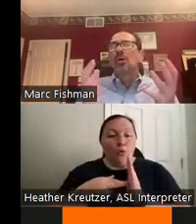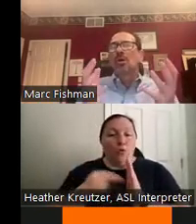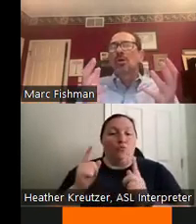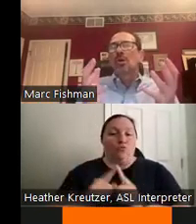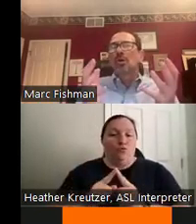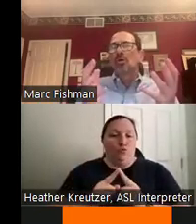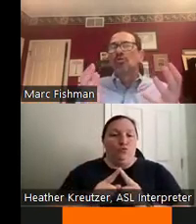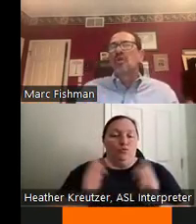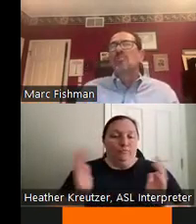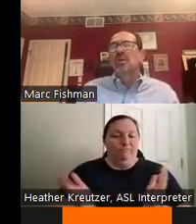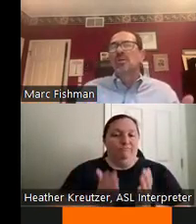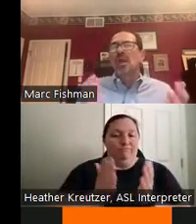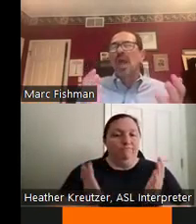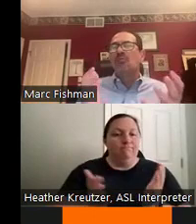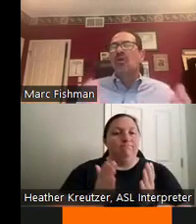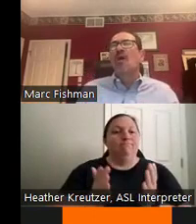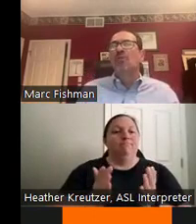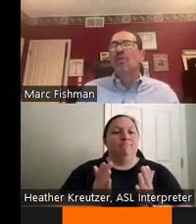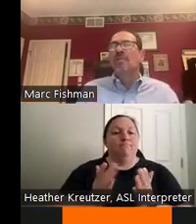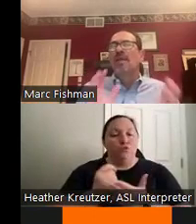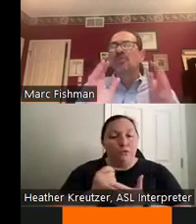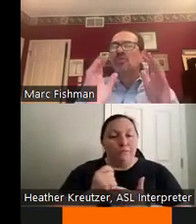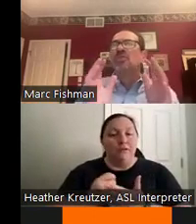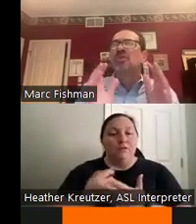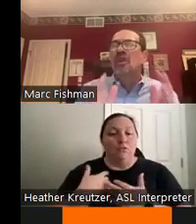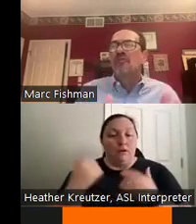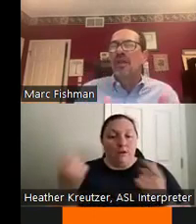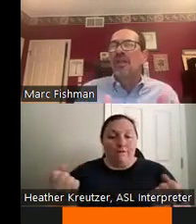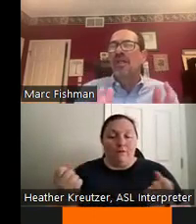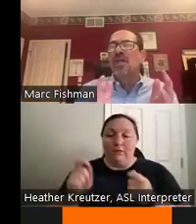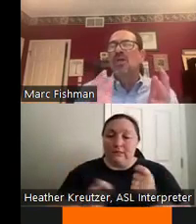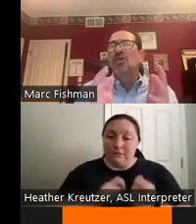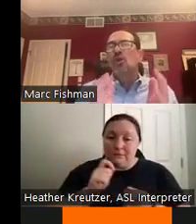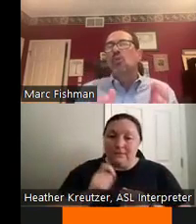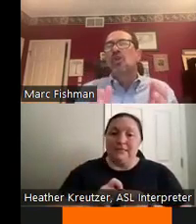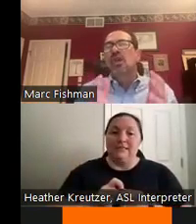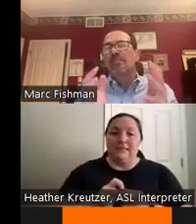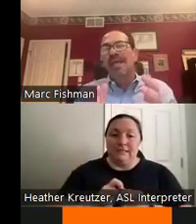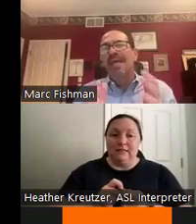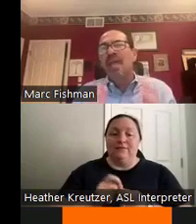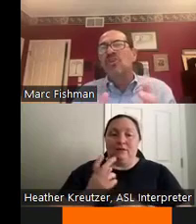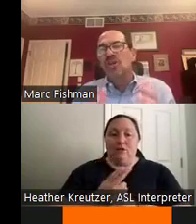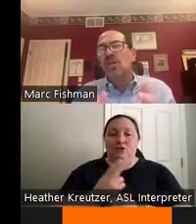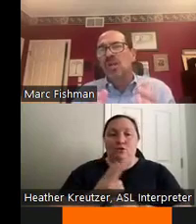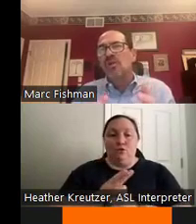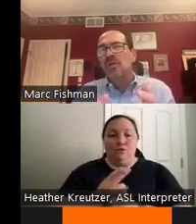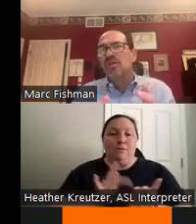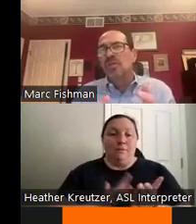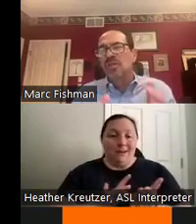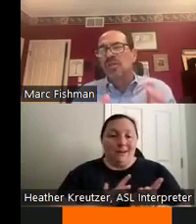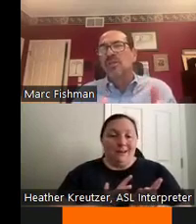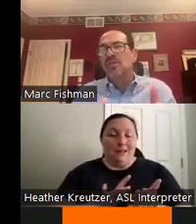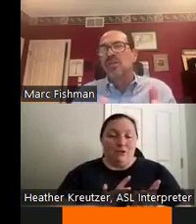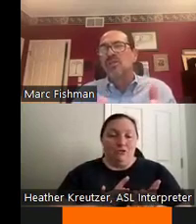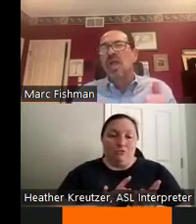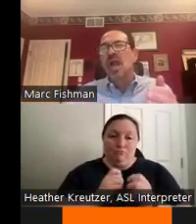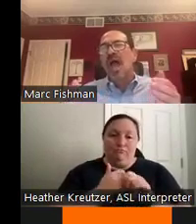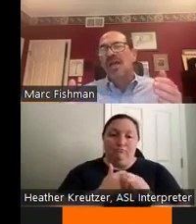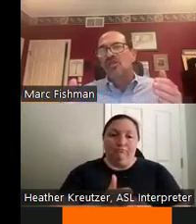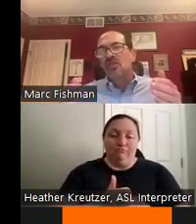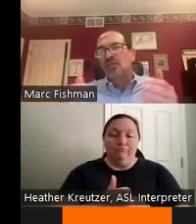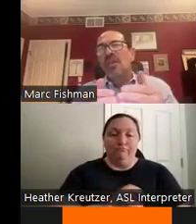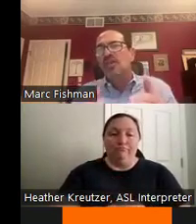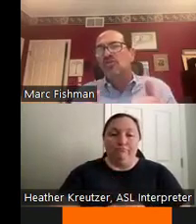promote treatment and recovery, specifically using medication adherence in this